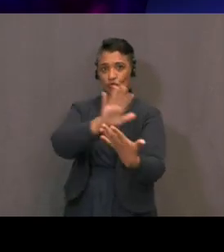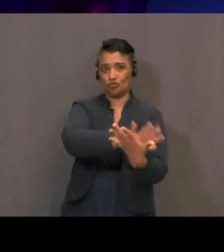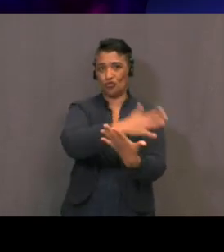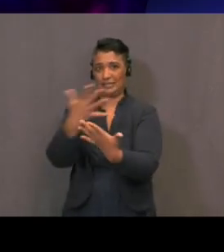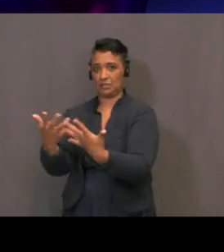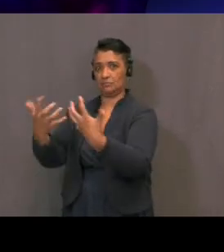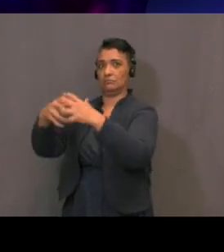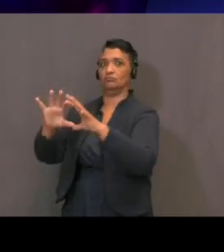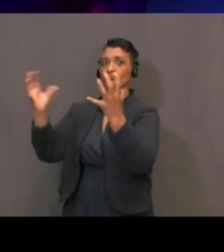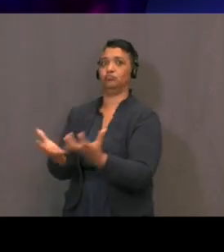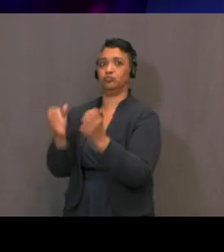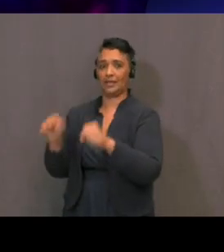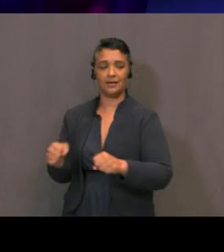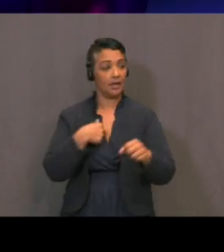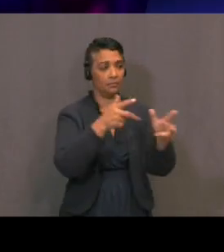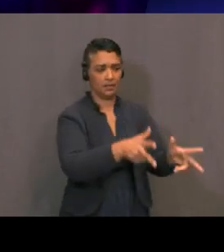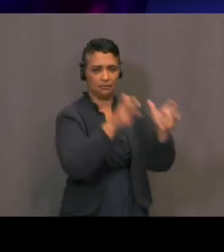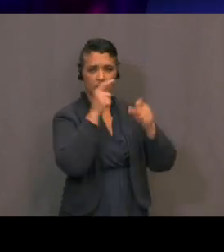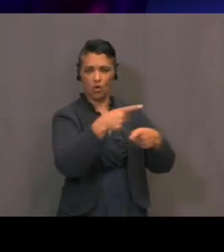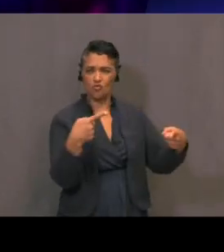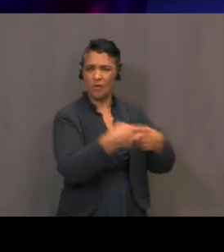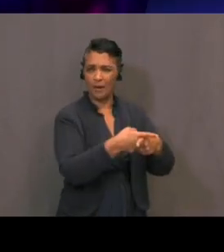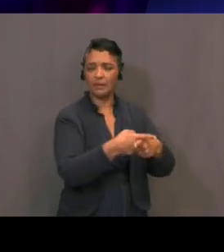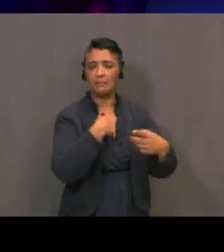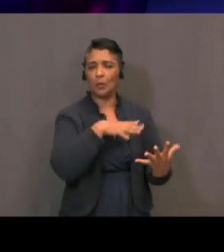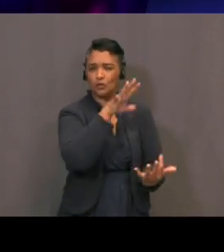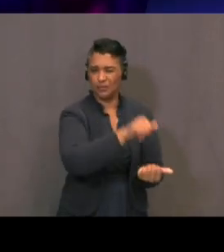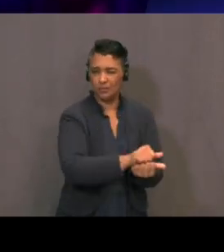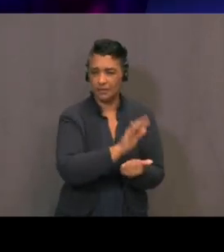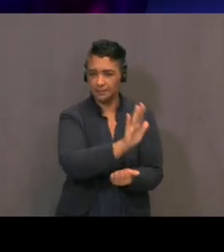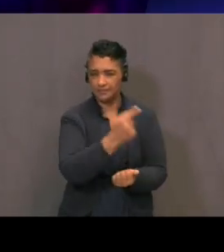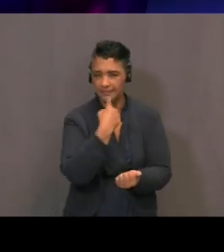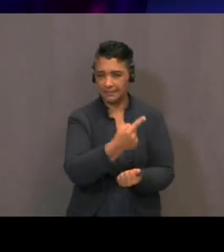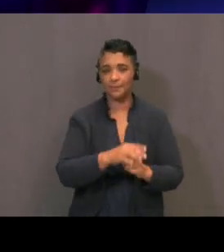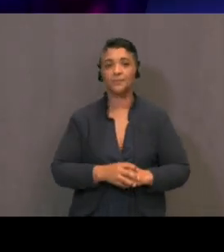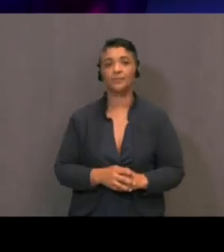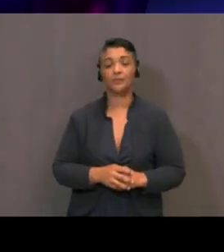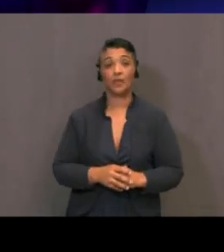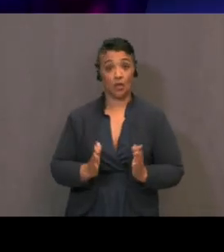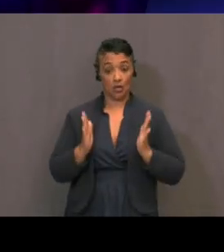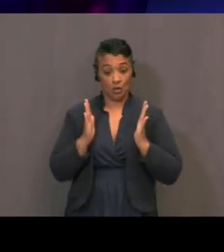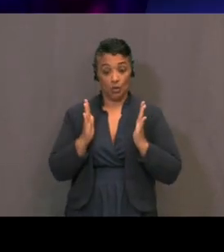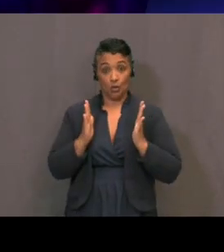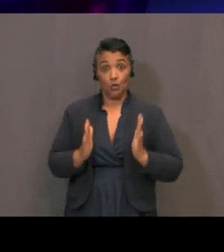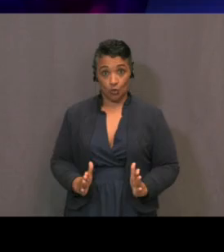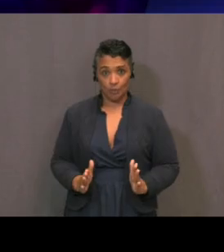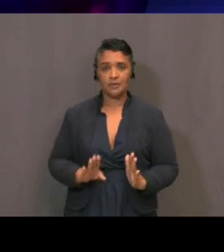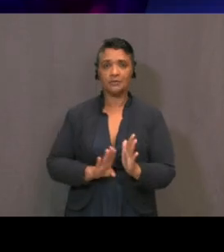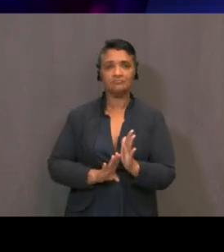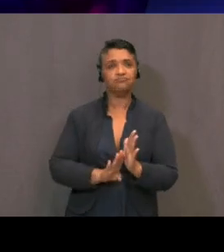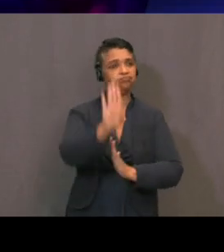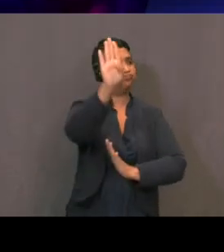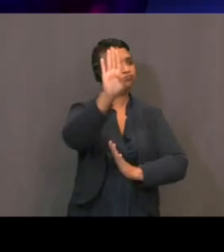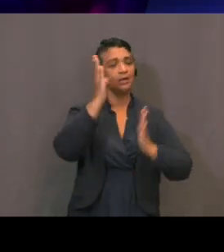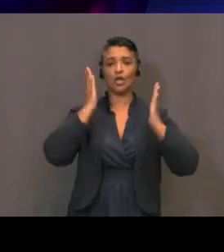get from your rebuttal, I'm trying to summarize it as follows. Humans excel at being human. That